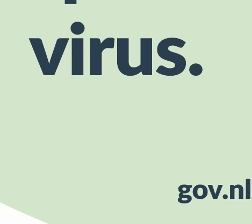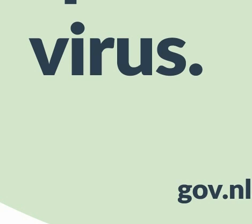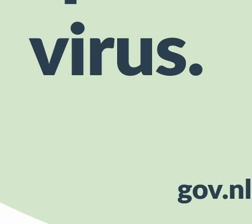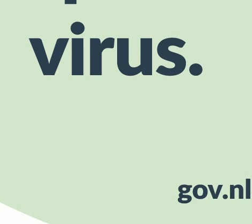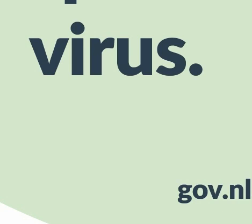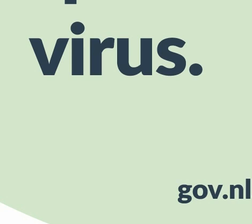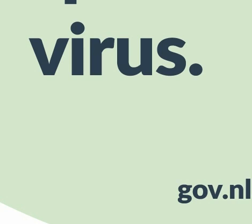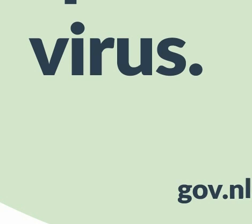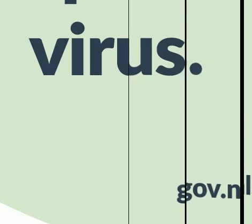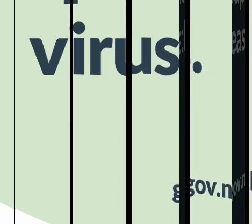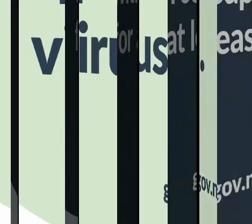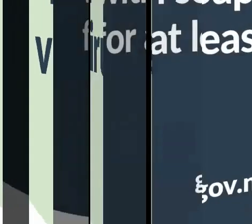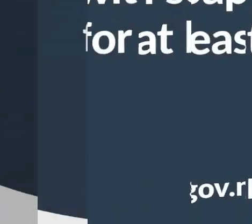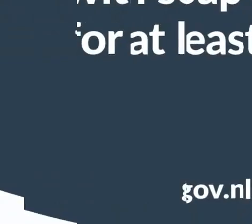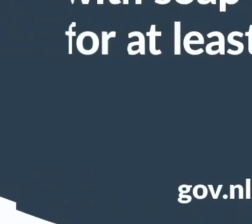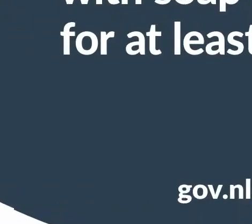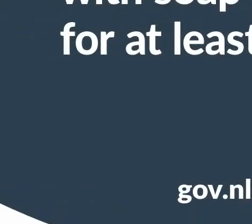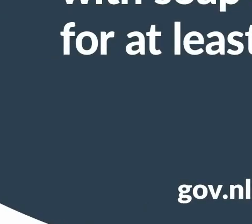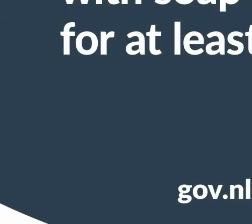Will begin shortly.